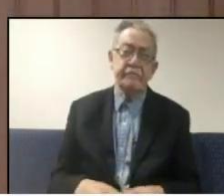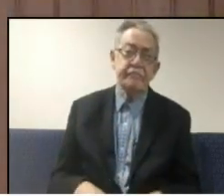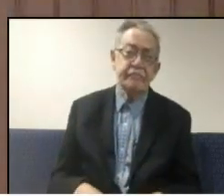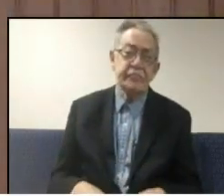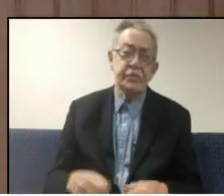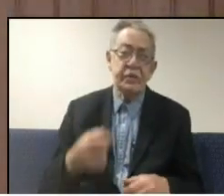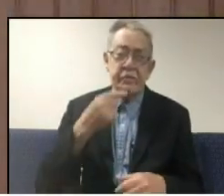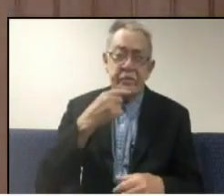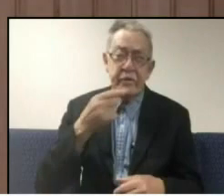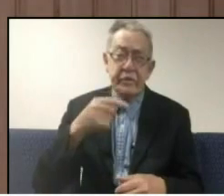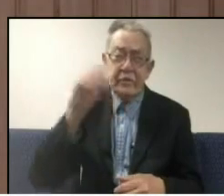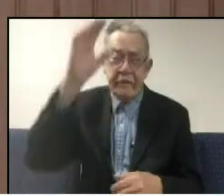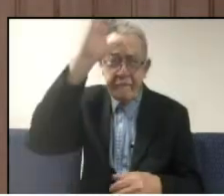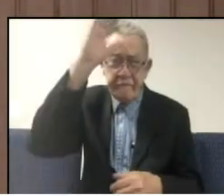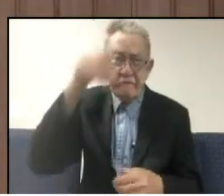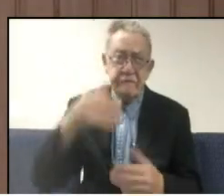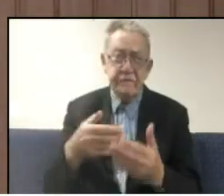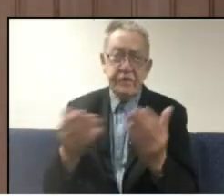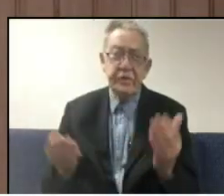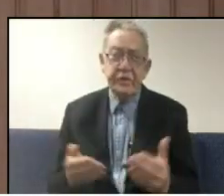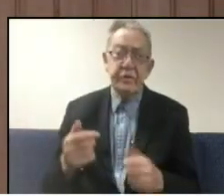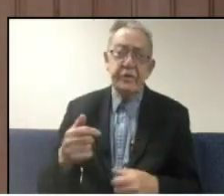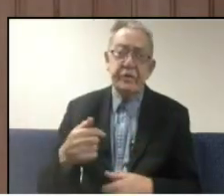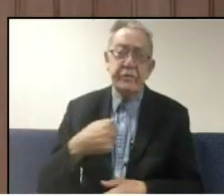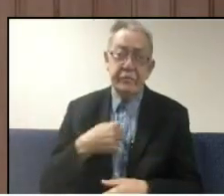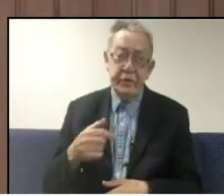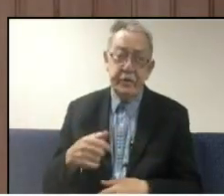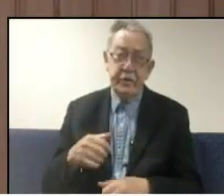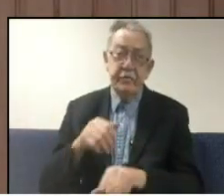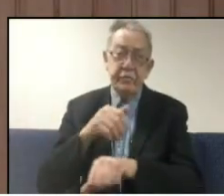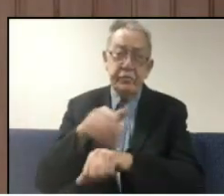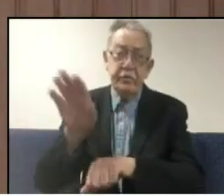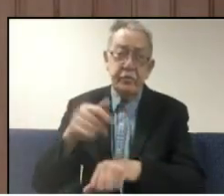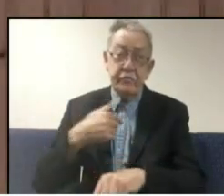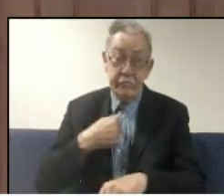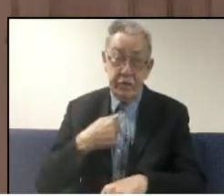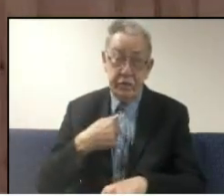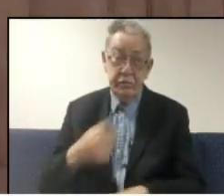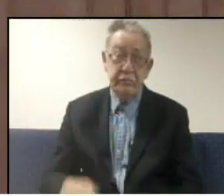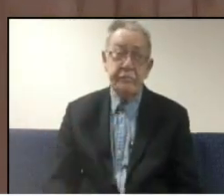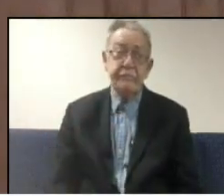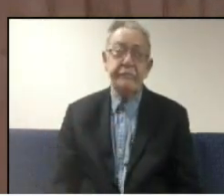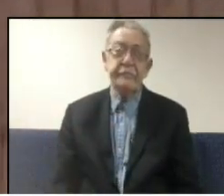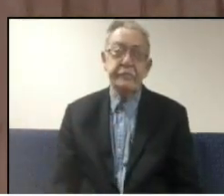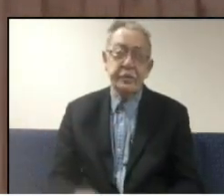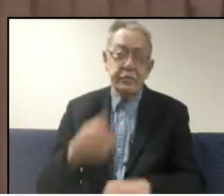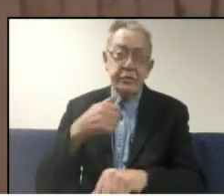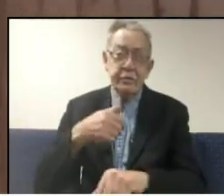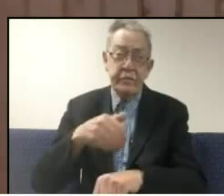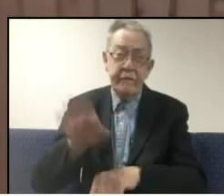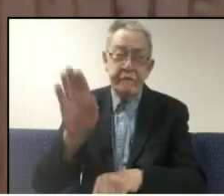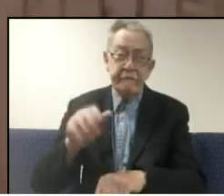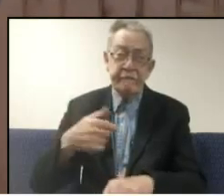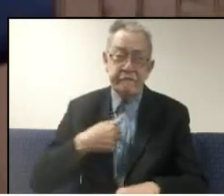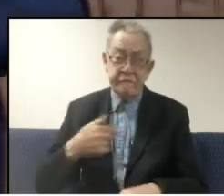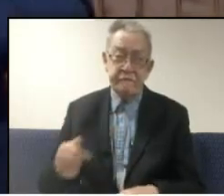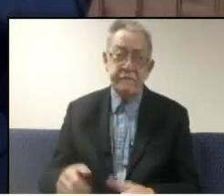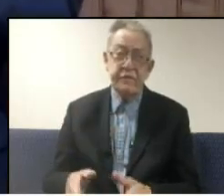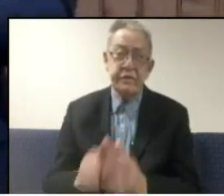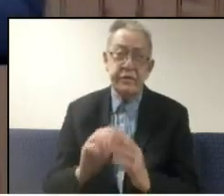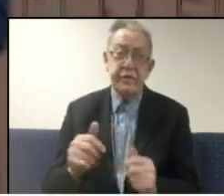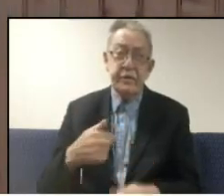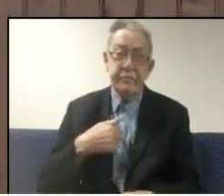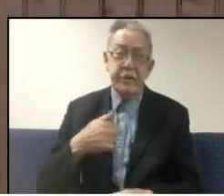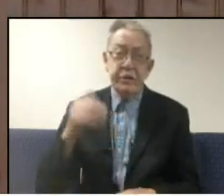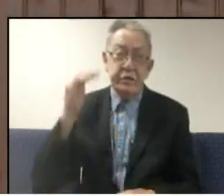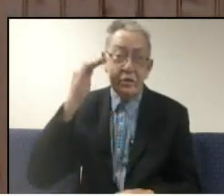say, Father, here am I, send me. All right? Send me, let me know what it is